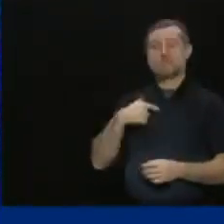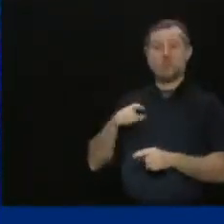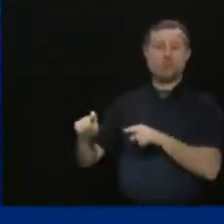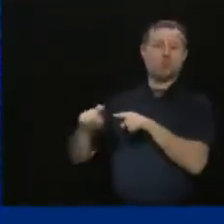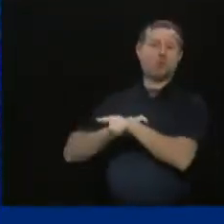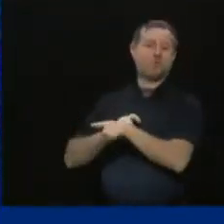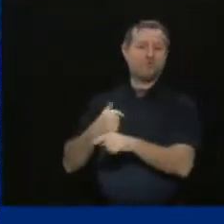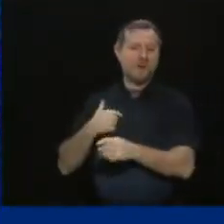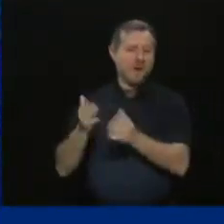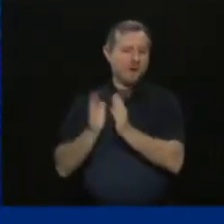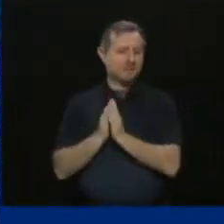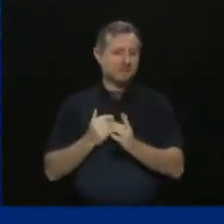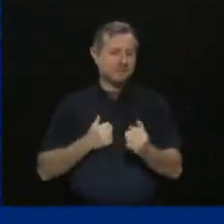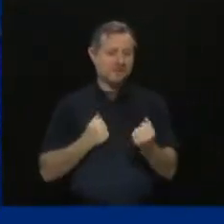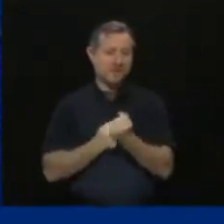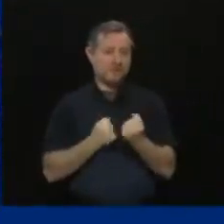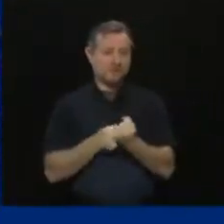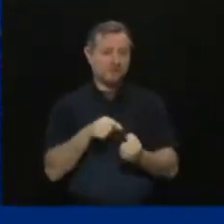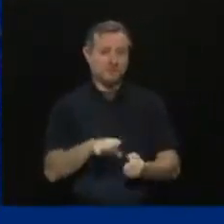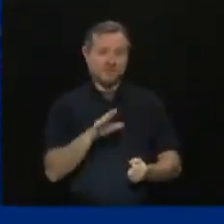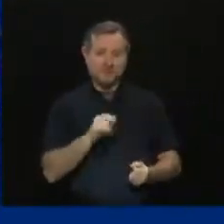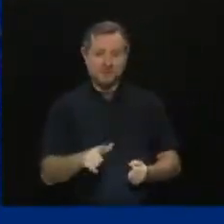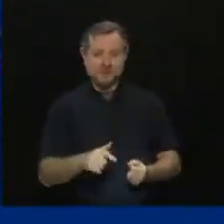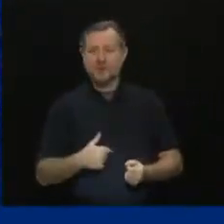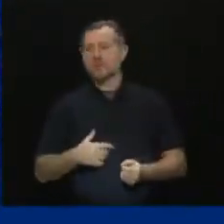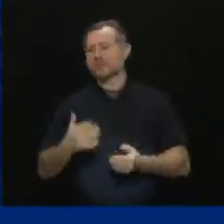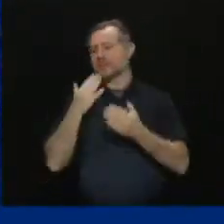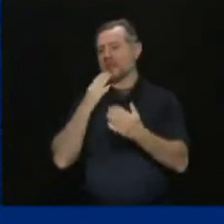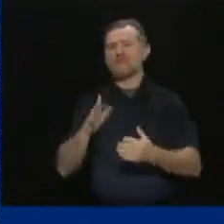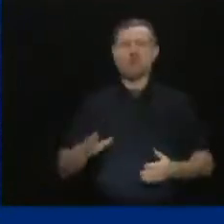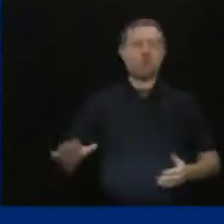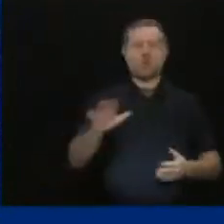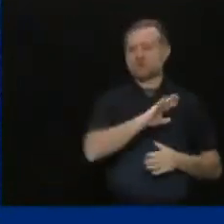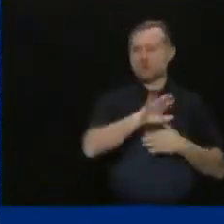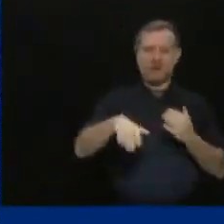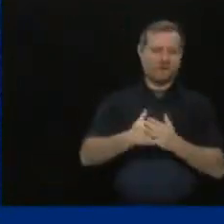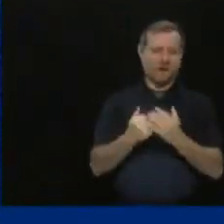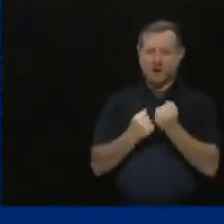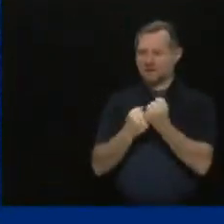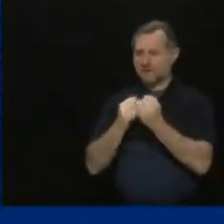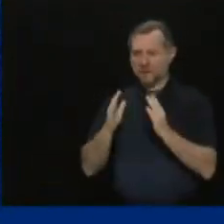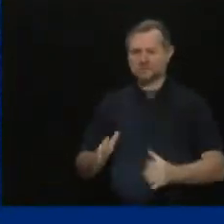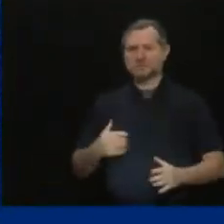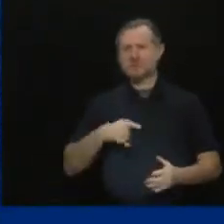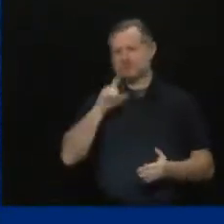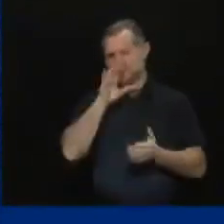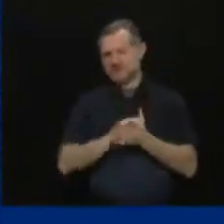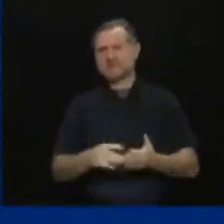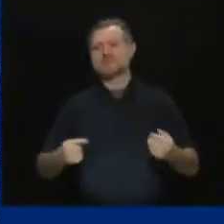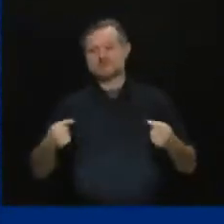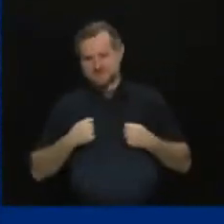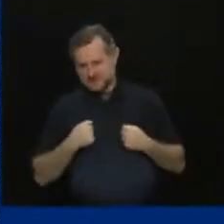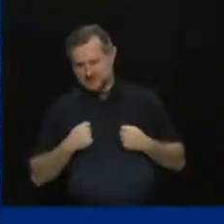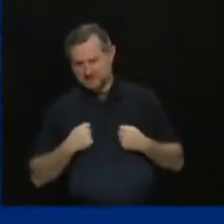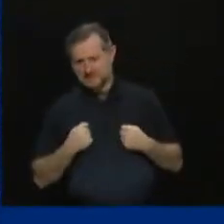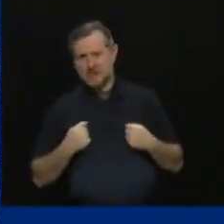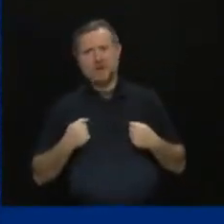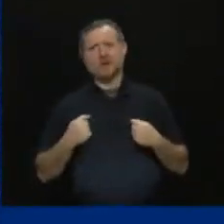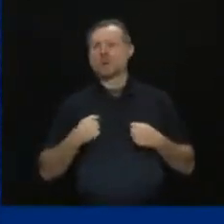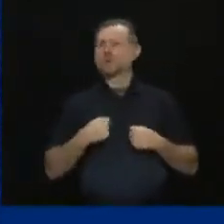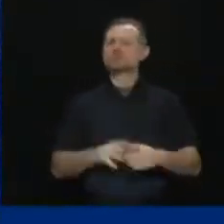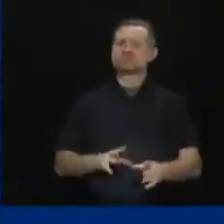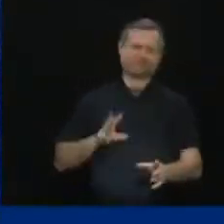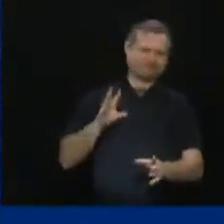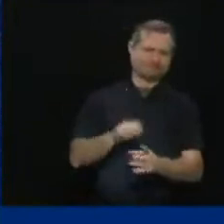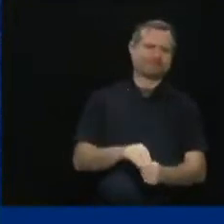sponsor this bill. And I want to thank the advocates for allowing me the opportunity and believing in me to carry this to the finish line. If not for you